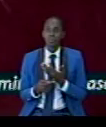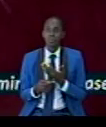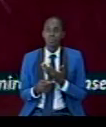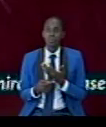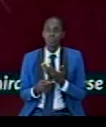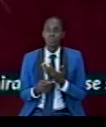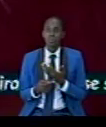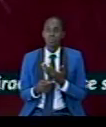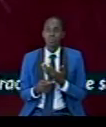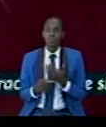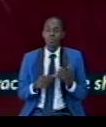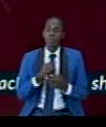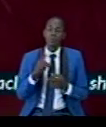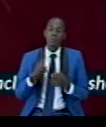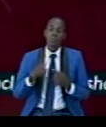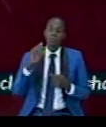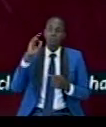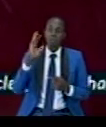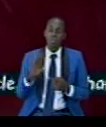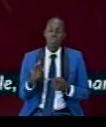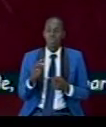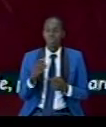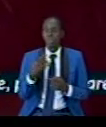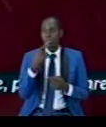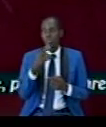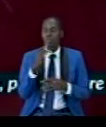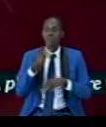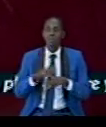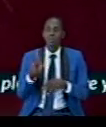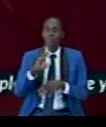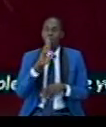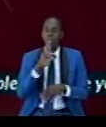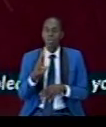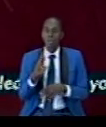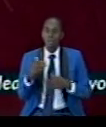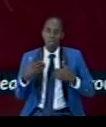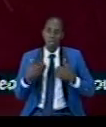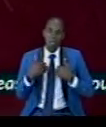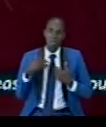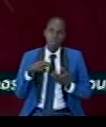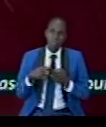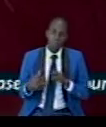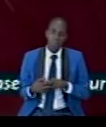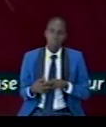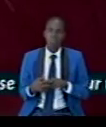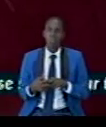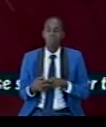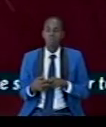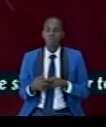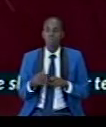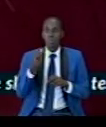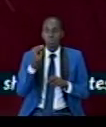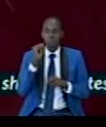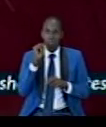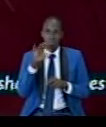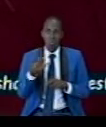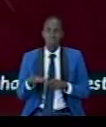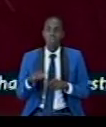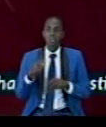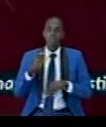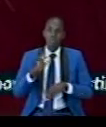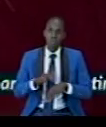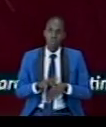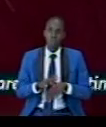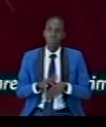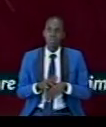when Pastor Kumuyi said we should put our hand wherever the pain, I put my hand in my